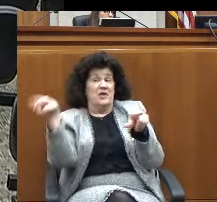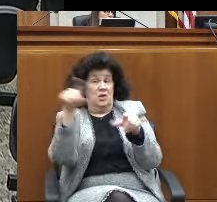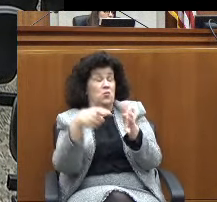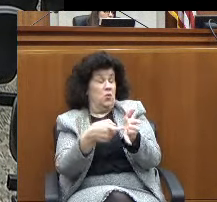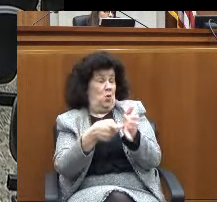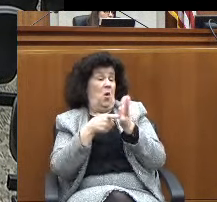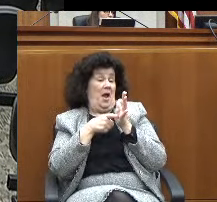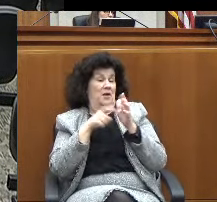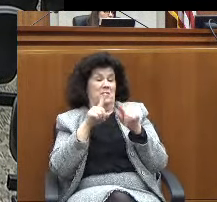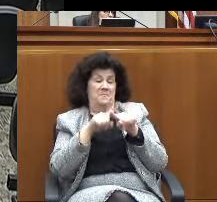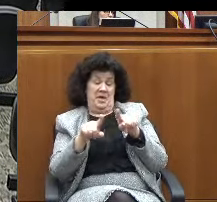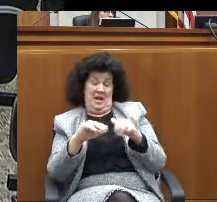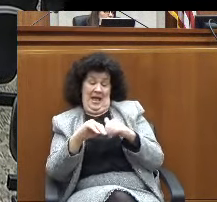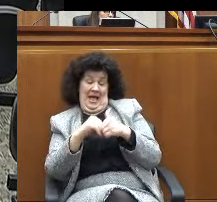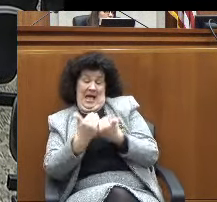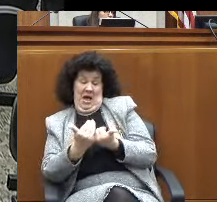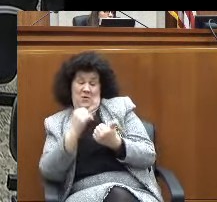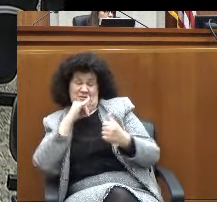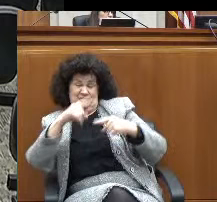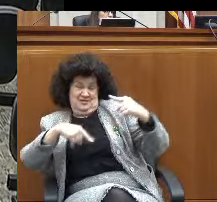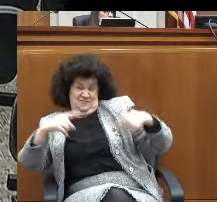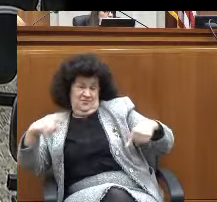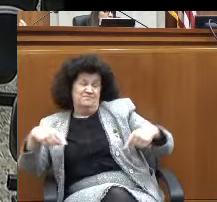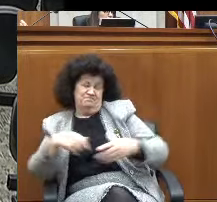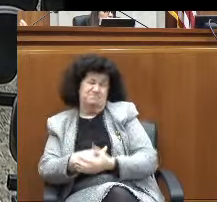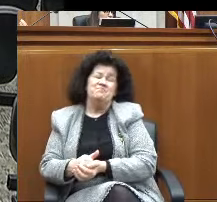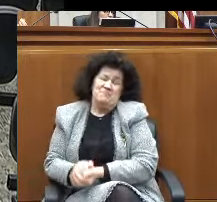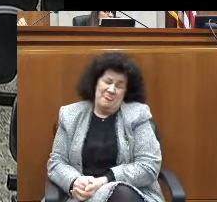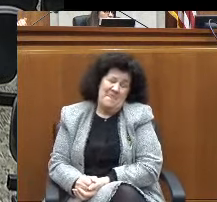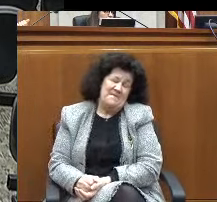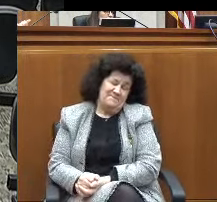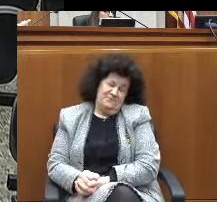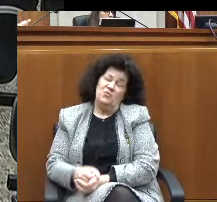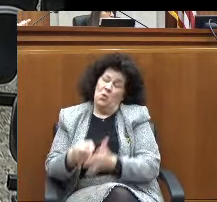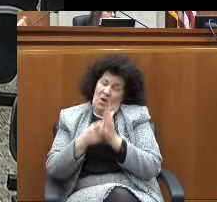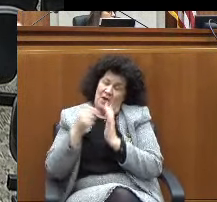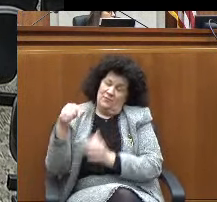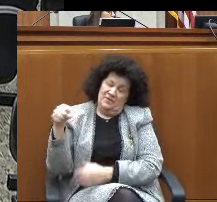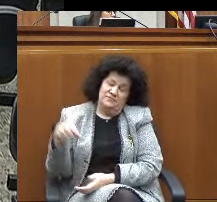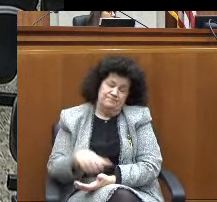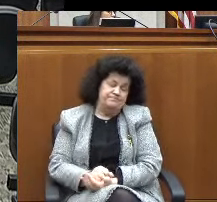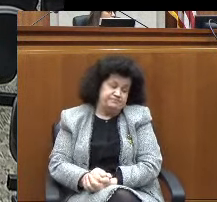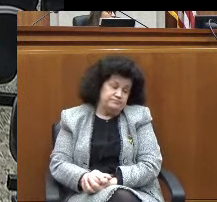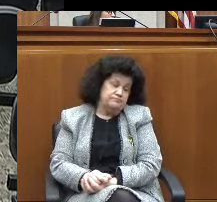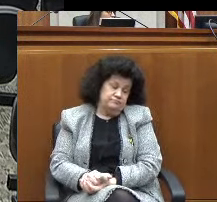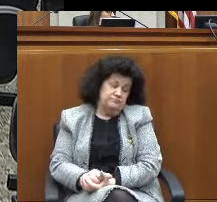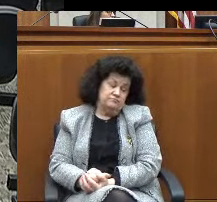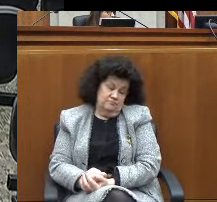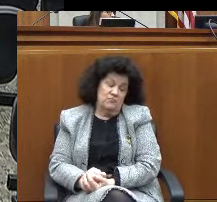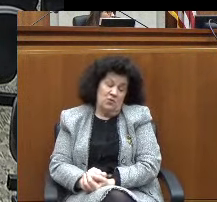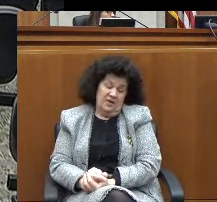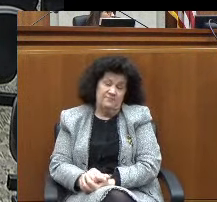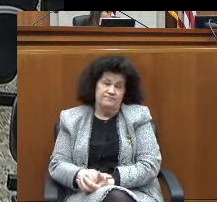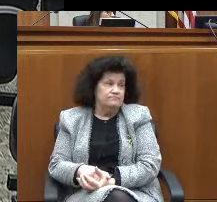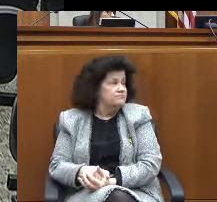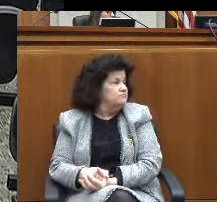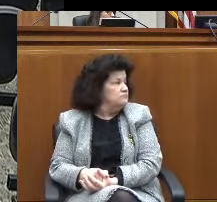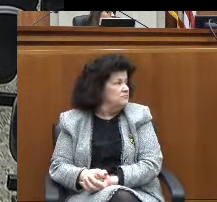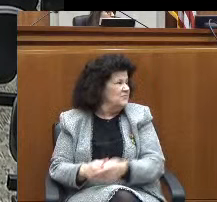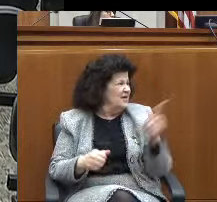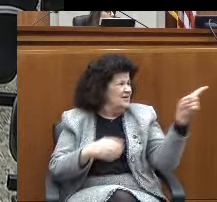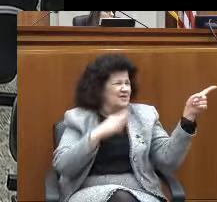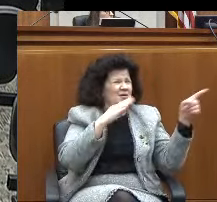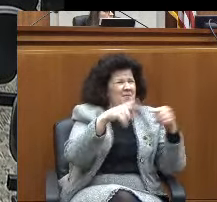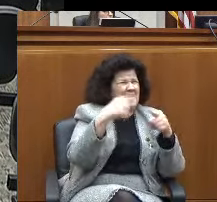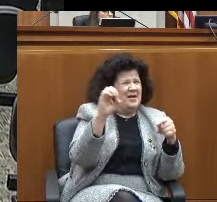how they do it. They're required to administer it, yes. Some people have refused to do it. Correct. Talking about an